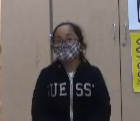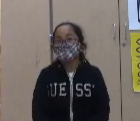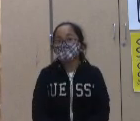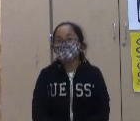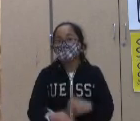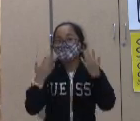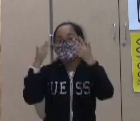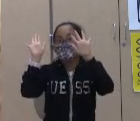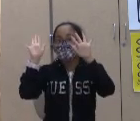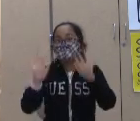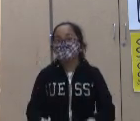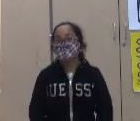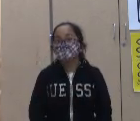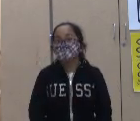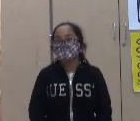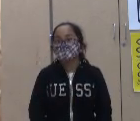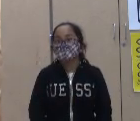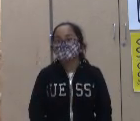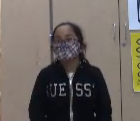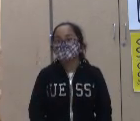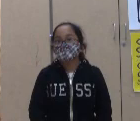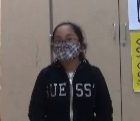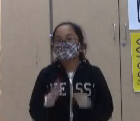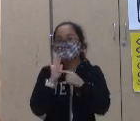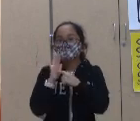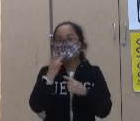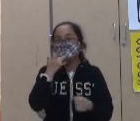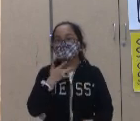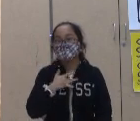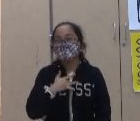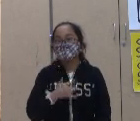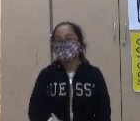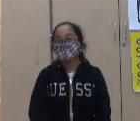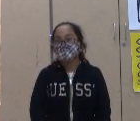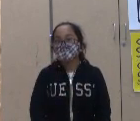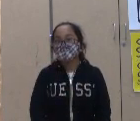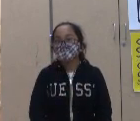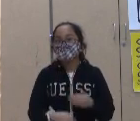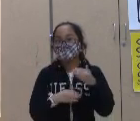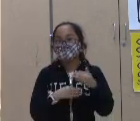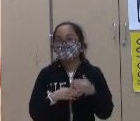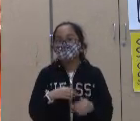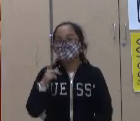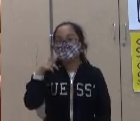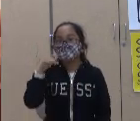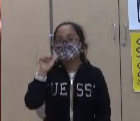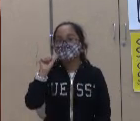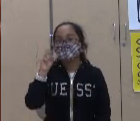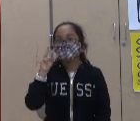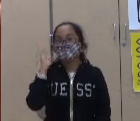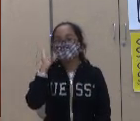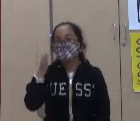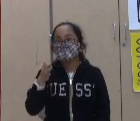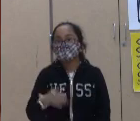over 300 years before people knew how bad smoking was for them, yet it was not taken serious. Here we have an